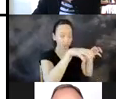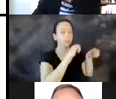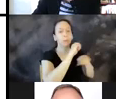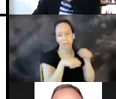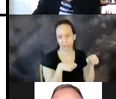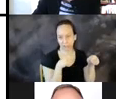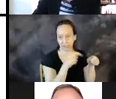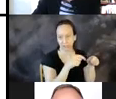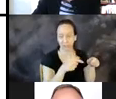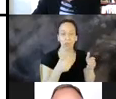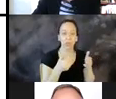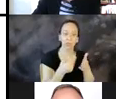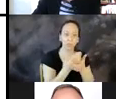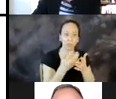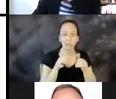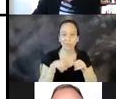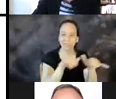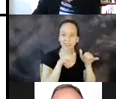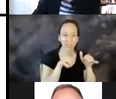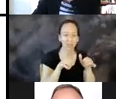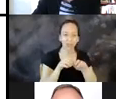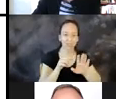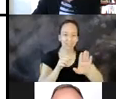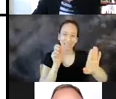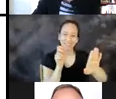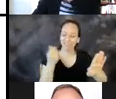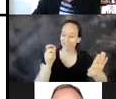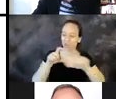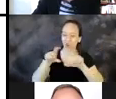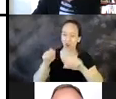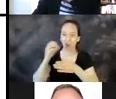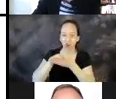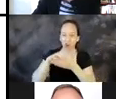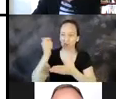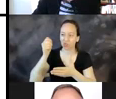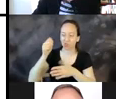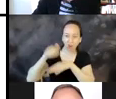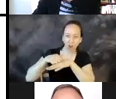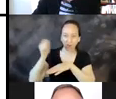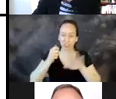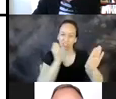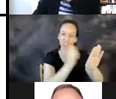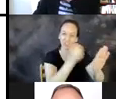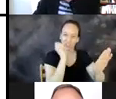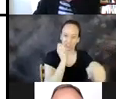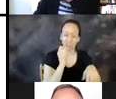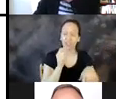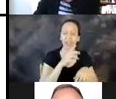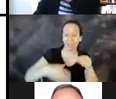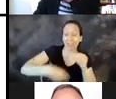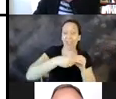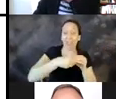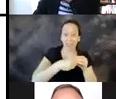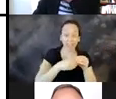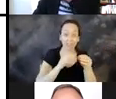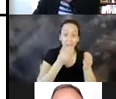get new standard tappable hard plastic Charlie cards here, reload your Charlie cards with passes and transit value, and